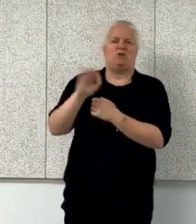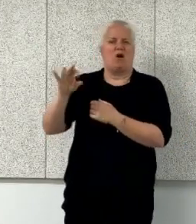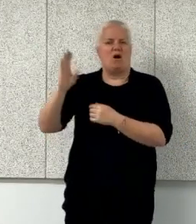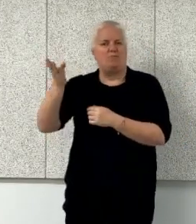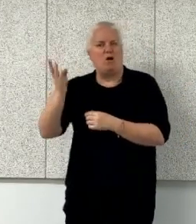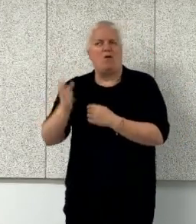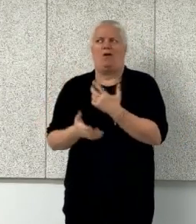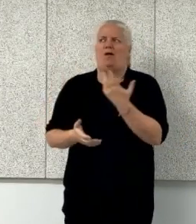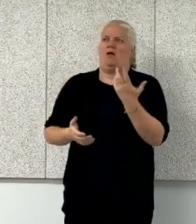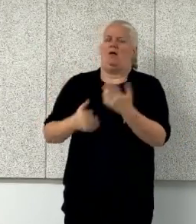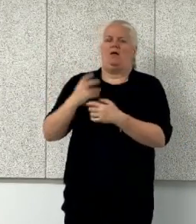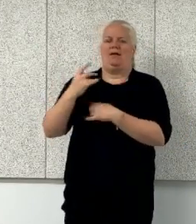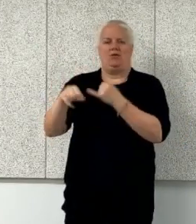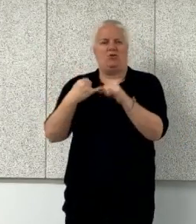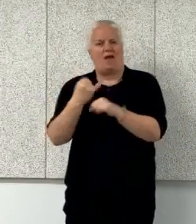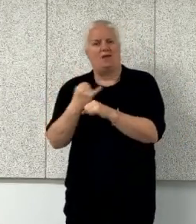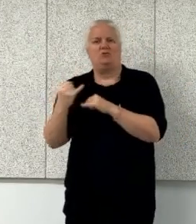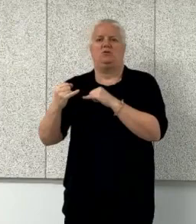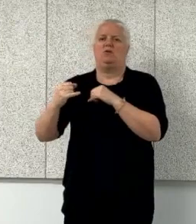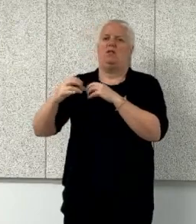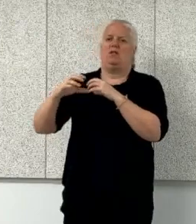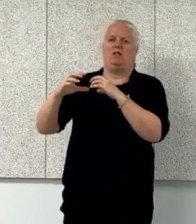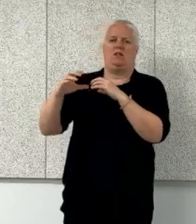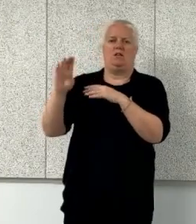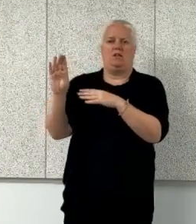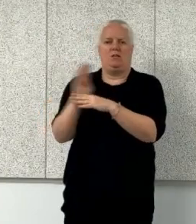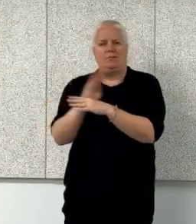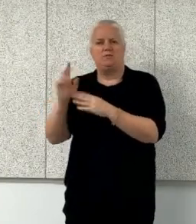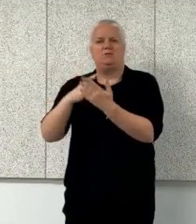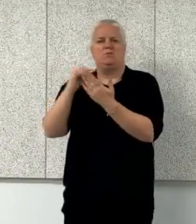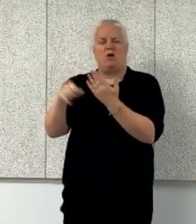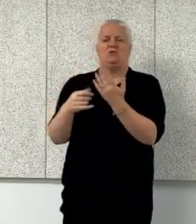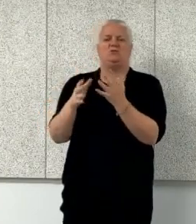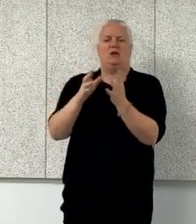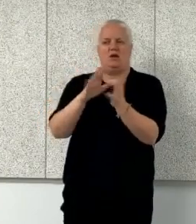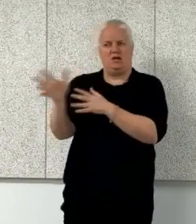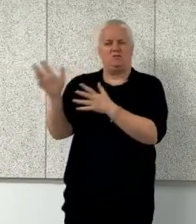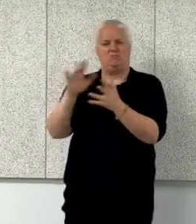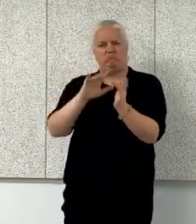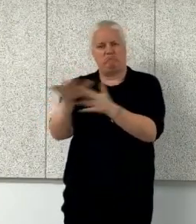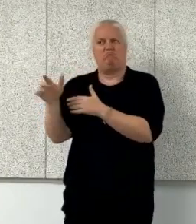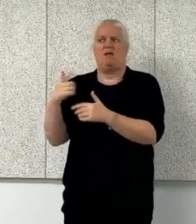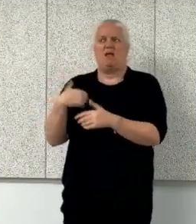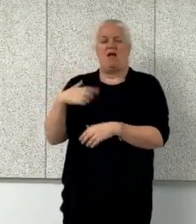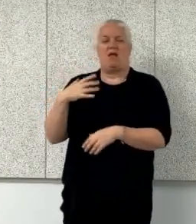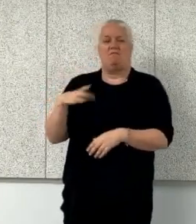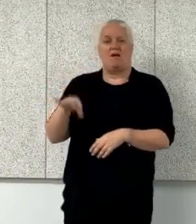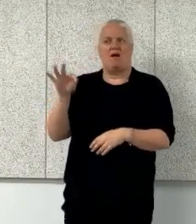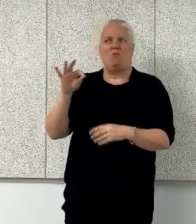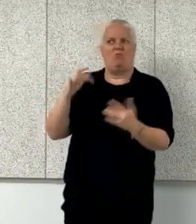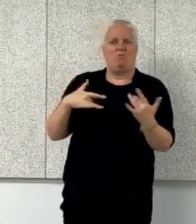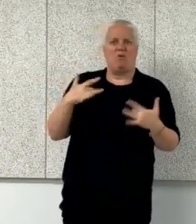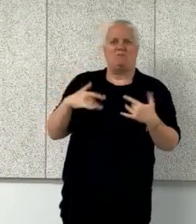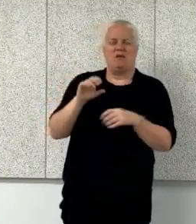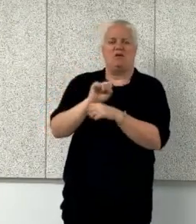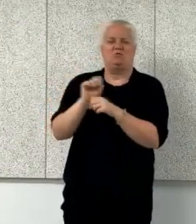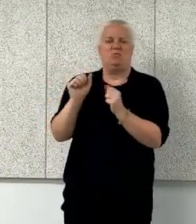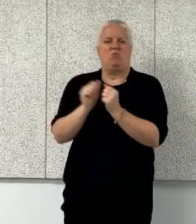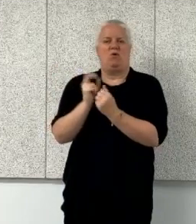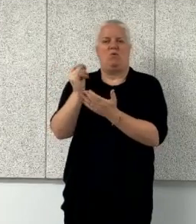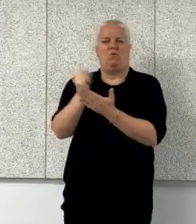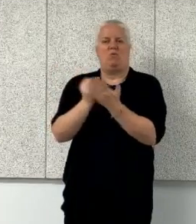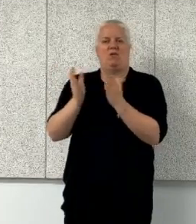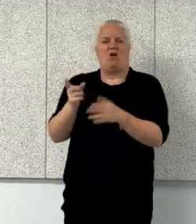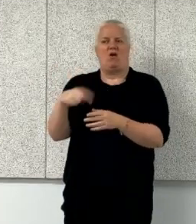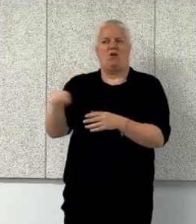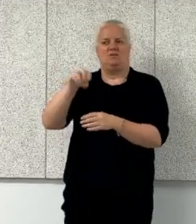as internationally, and I find that I'm most excited when I work with artist makers who also sit in that space,